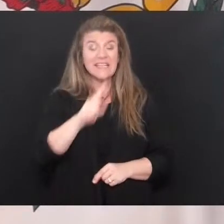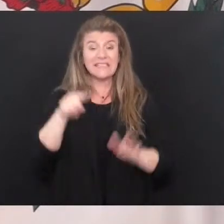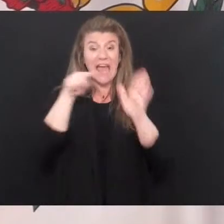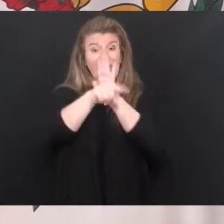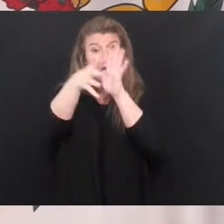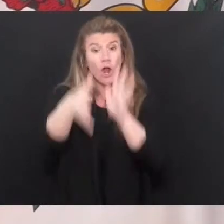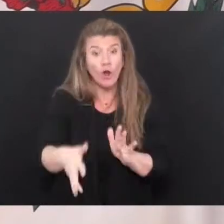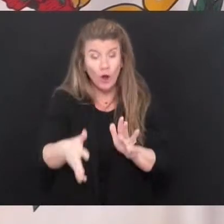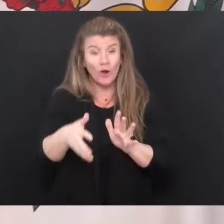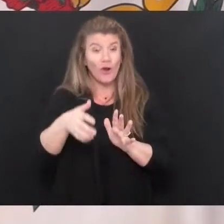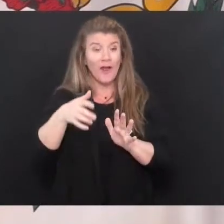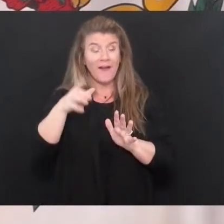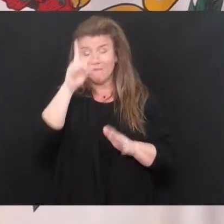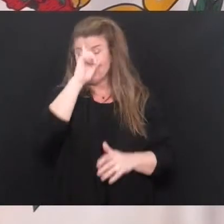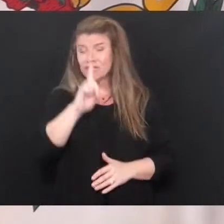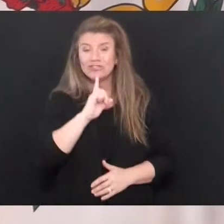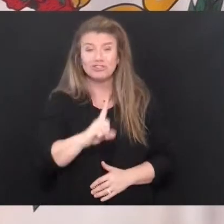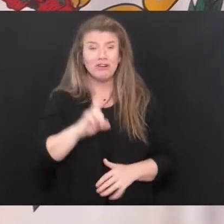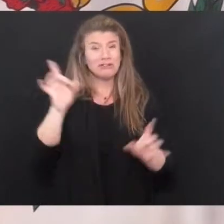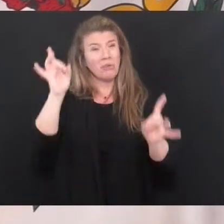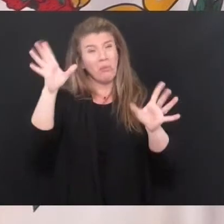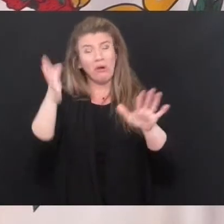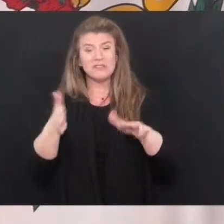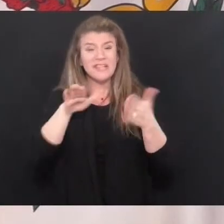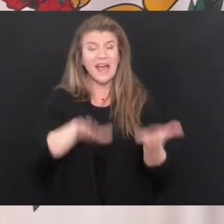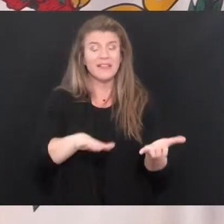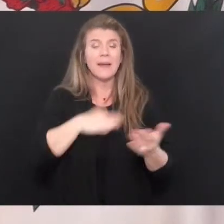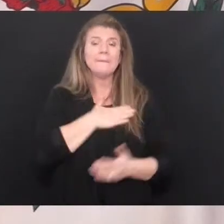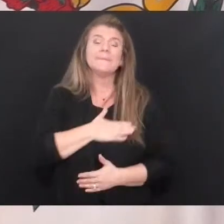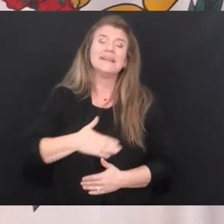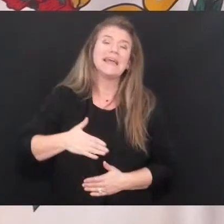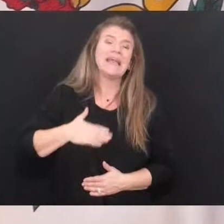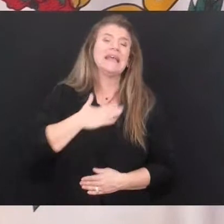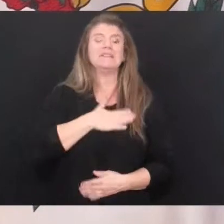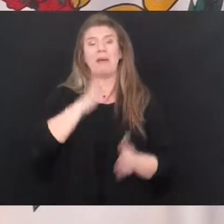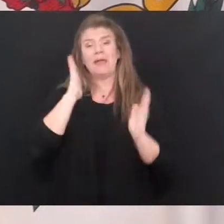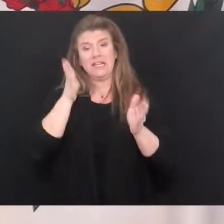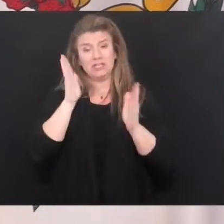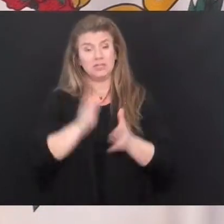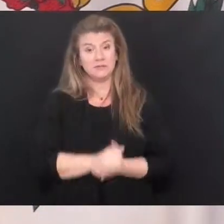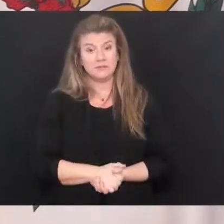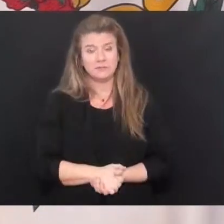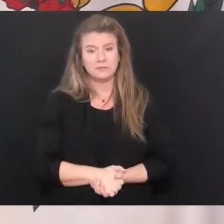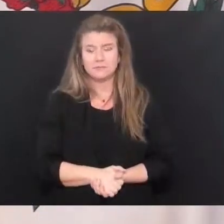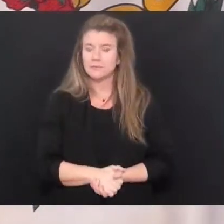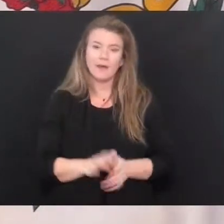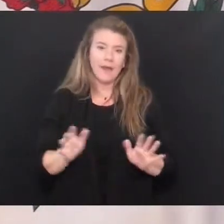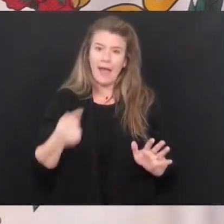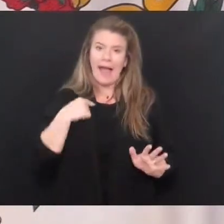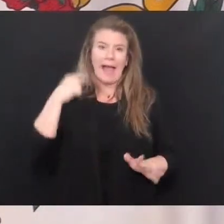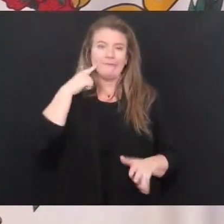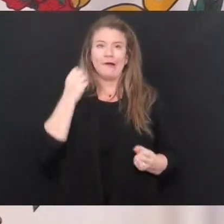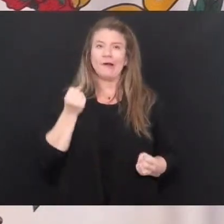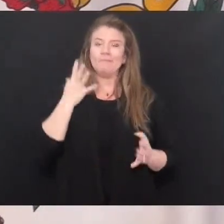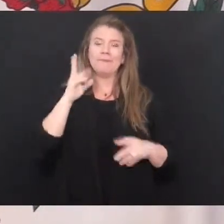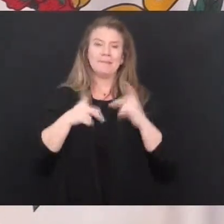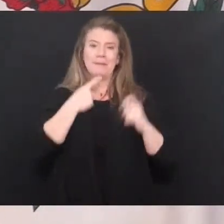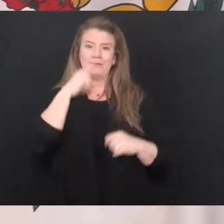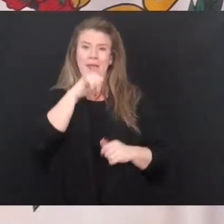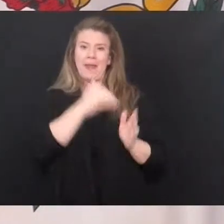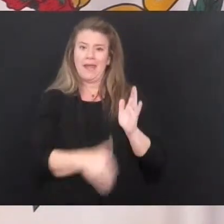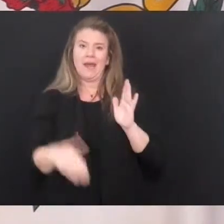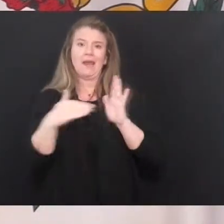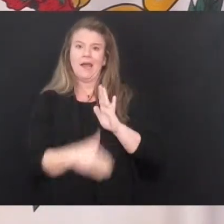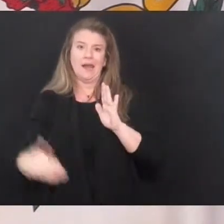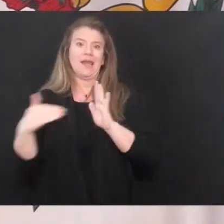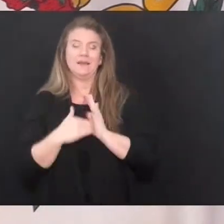and absolutely it is the worst death. Please listen to me. I've heard it 1,000